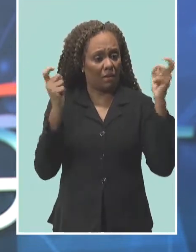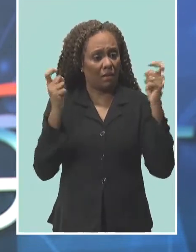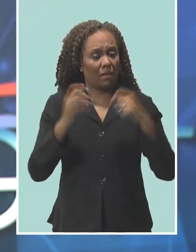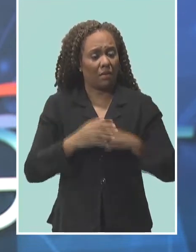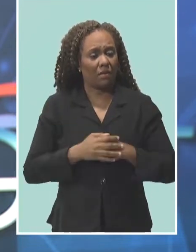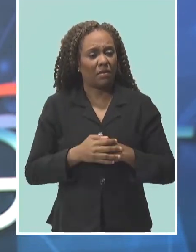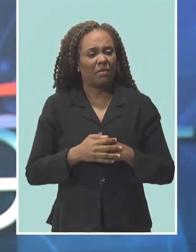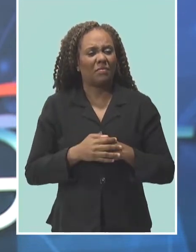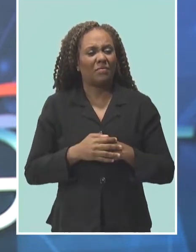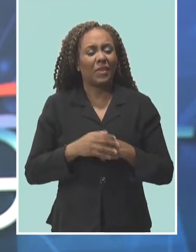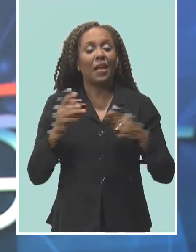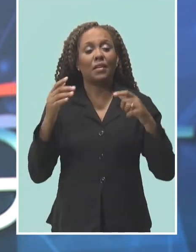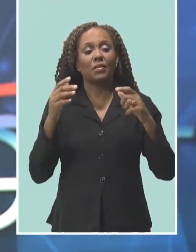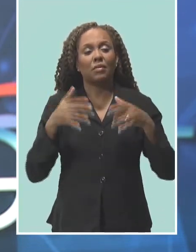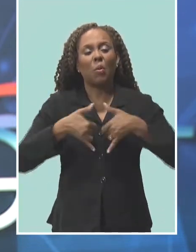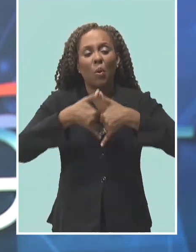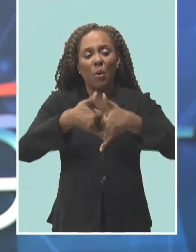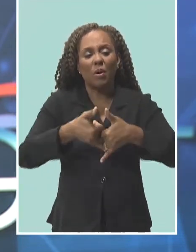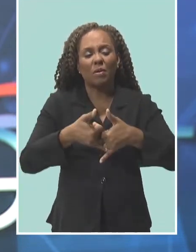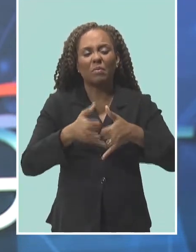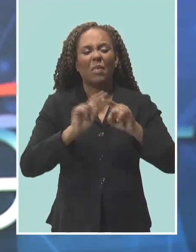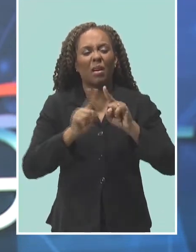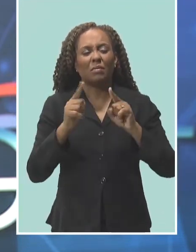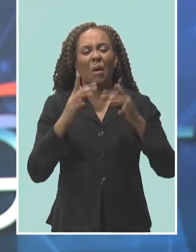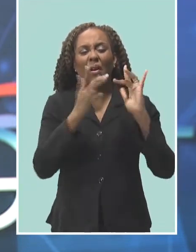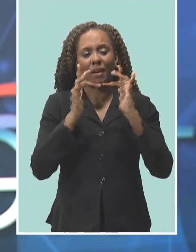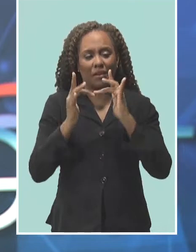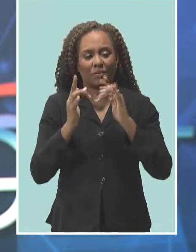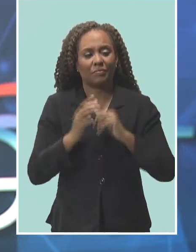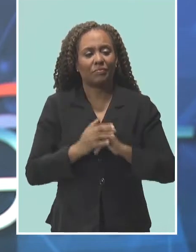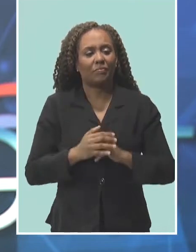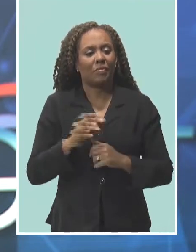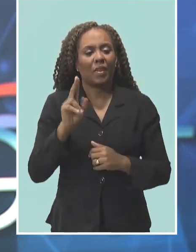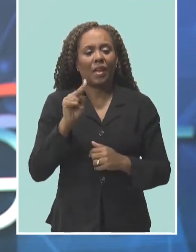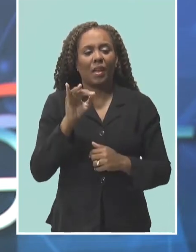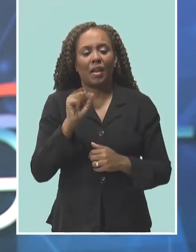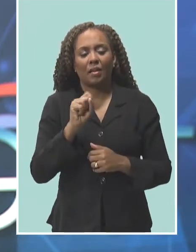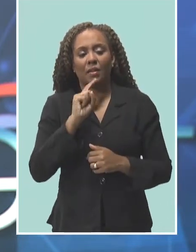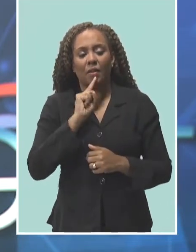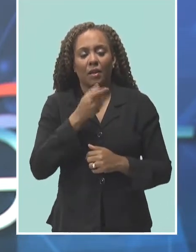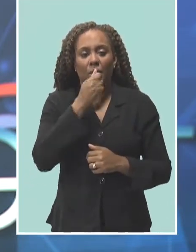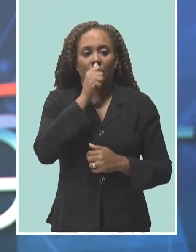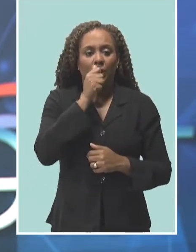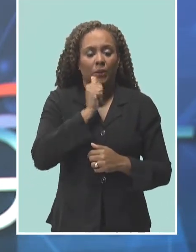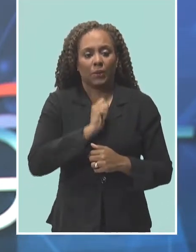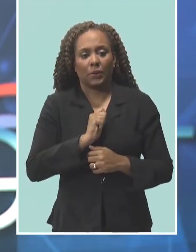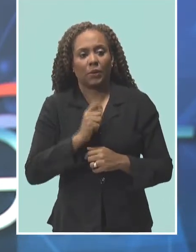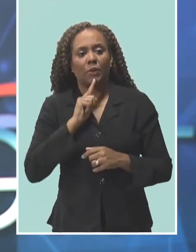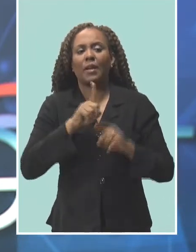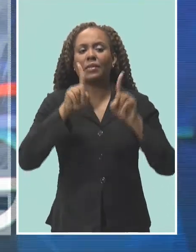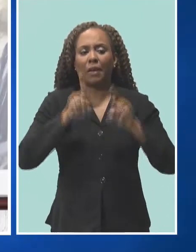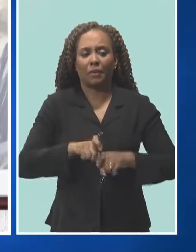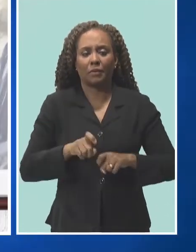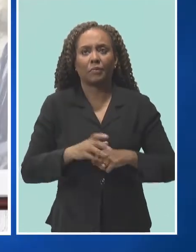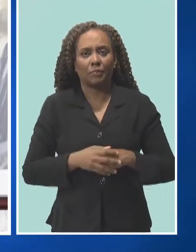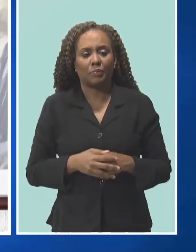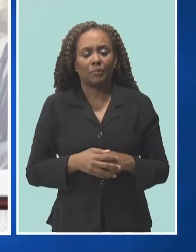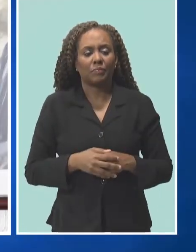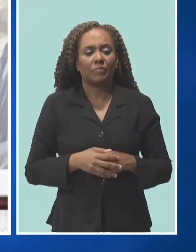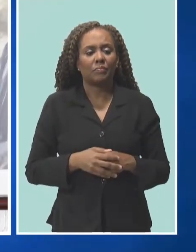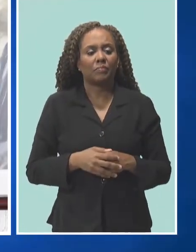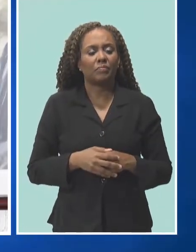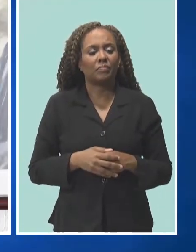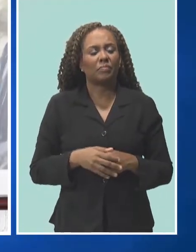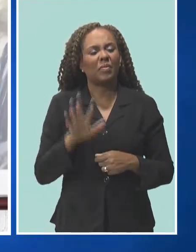she says as a result of the pandemic, the NIS has been enduring the greatest test since it was established. Across a typical